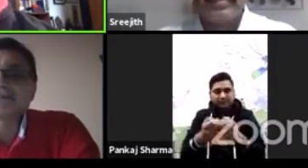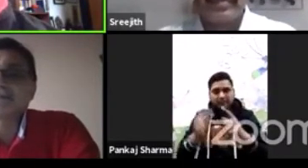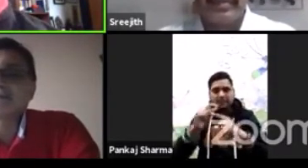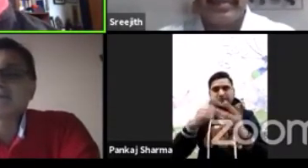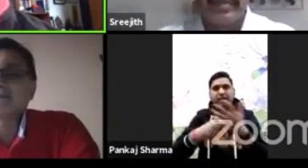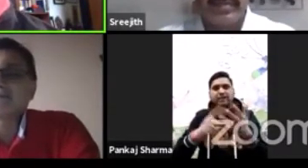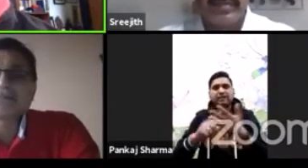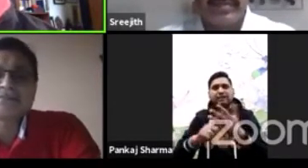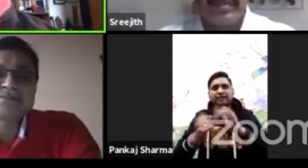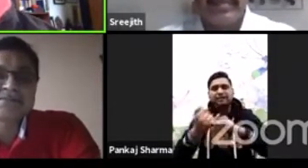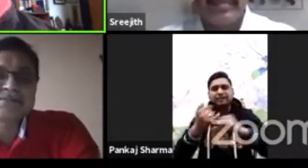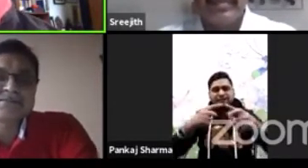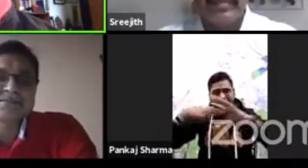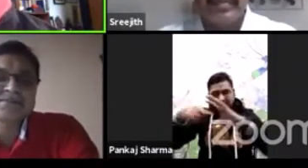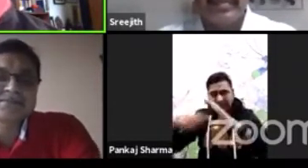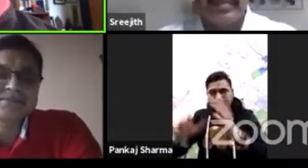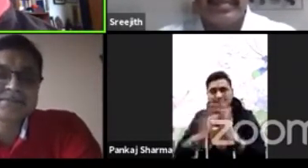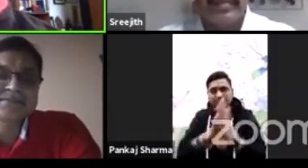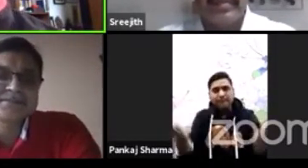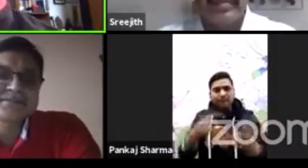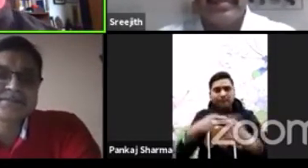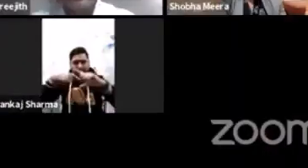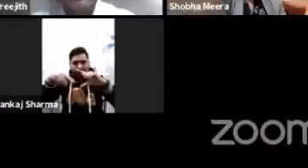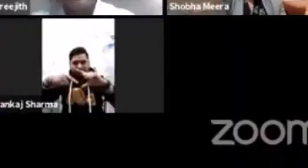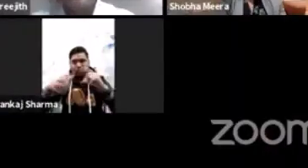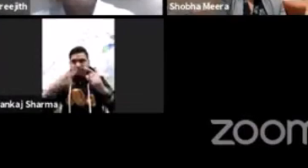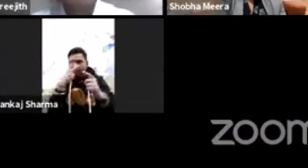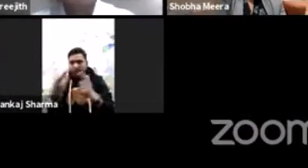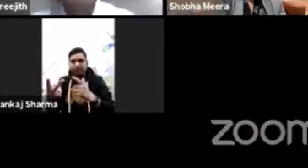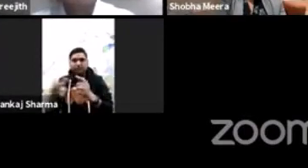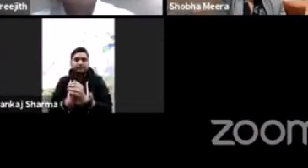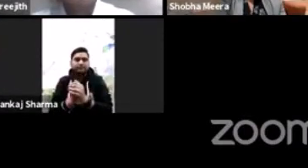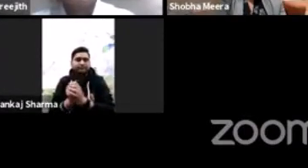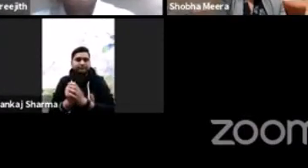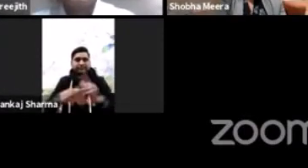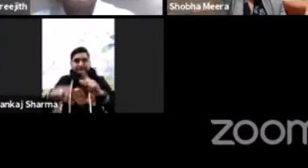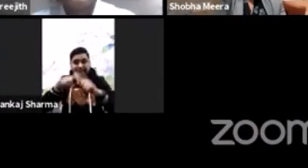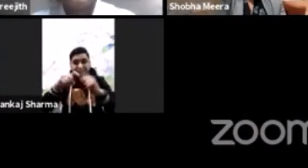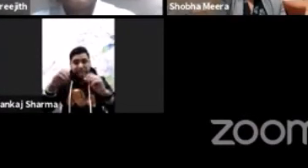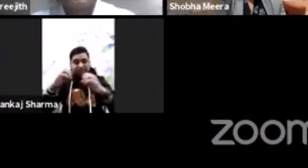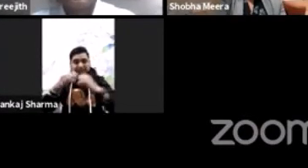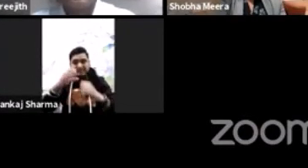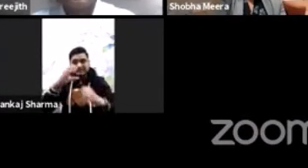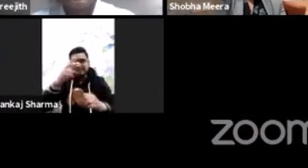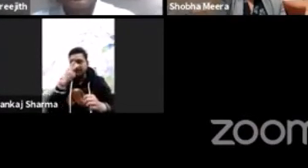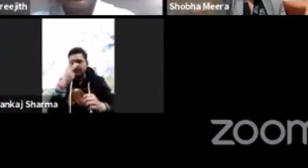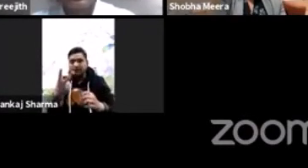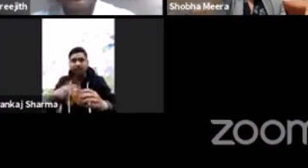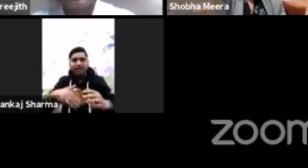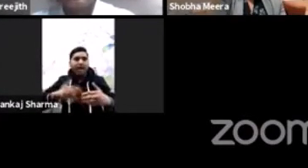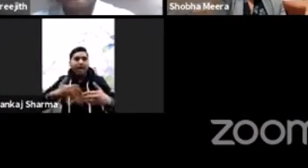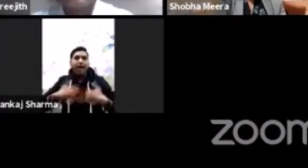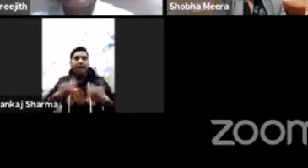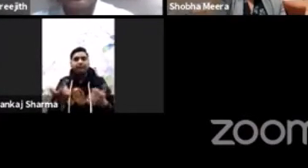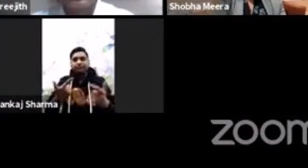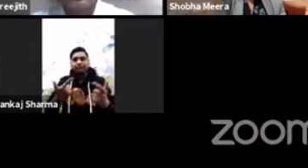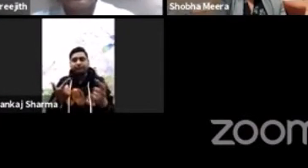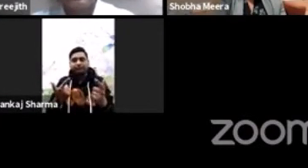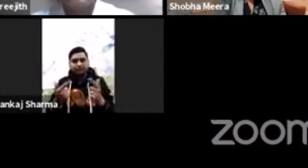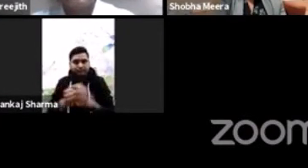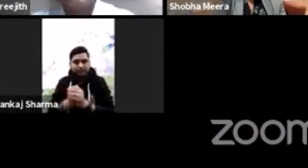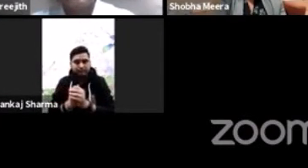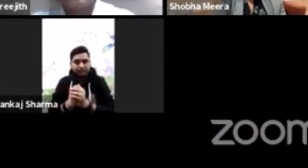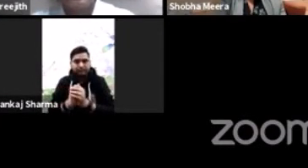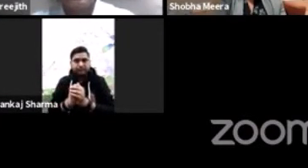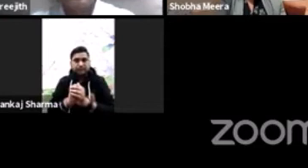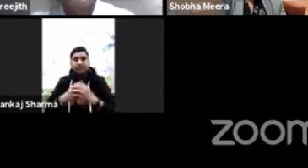various magazines, and tagline the KBC video or parts of it along with that. So there are a lot of creative